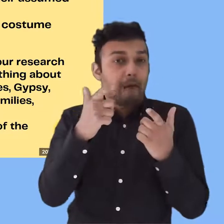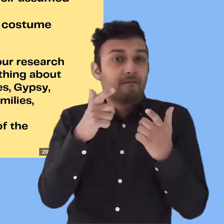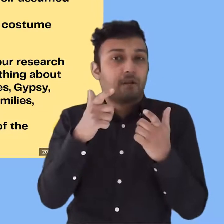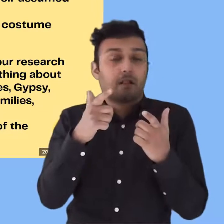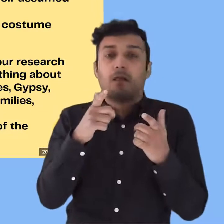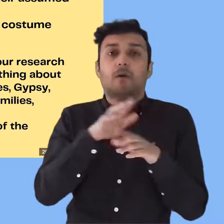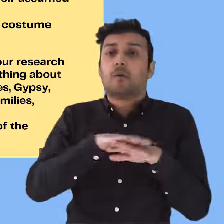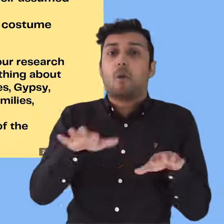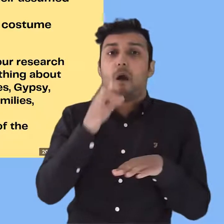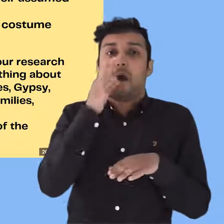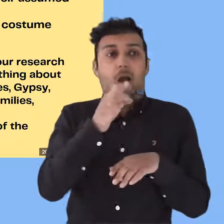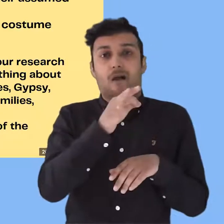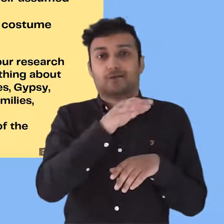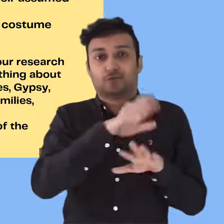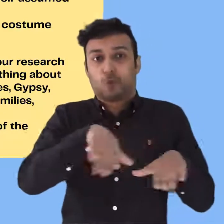as strong,